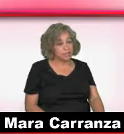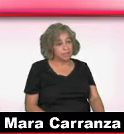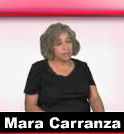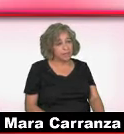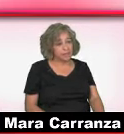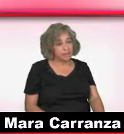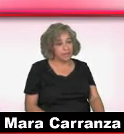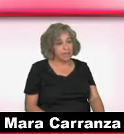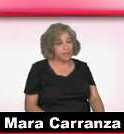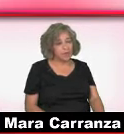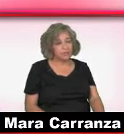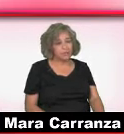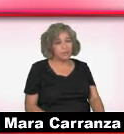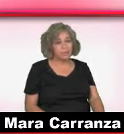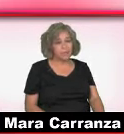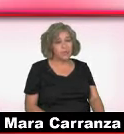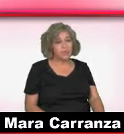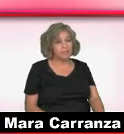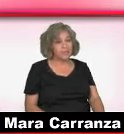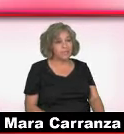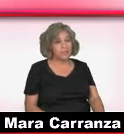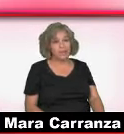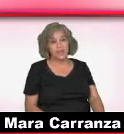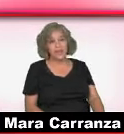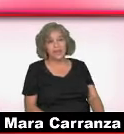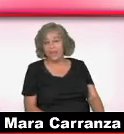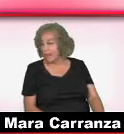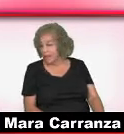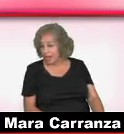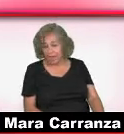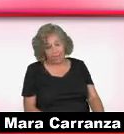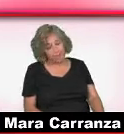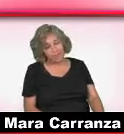hit the little bell so that you'll know whenever something new comes on, and